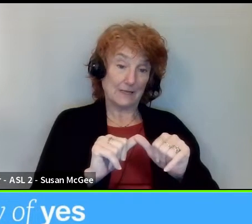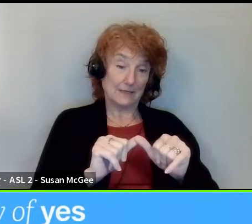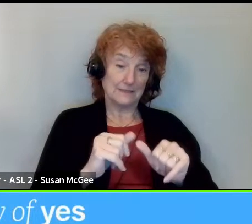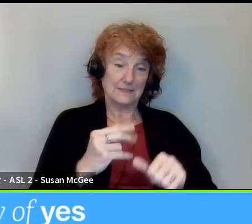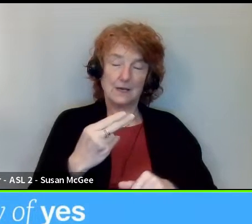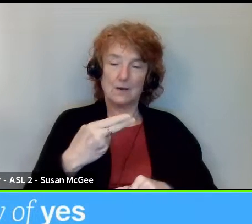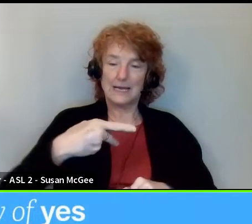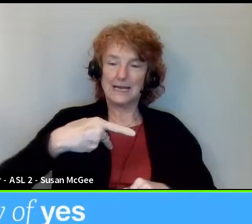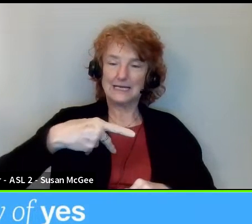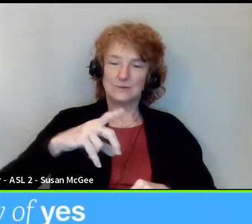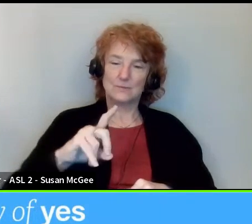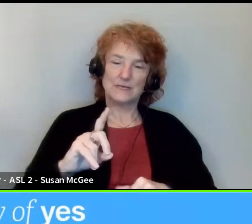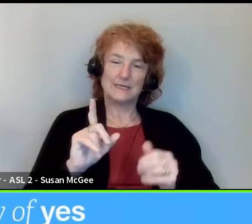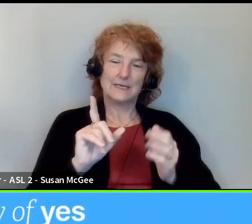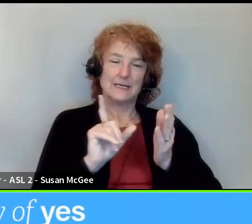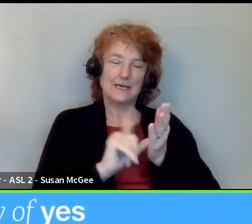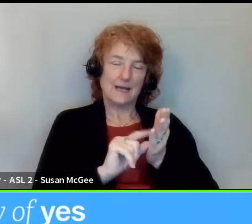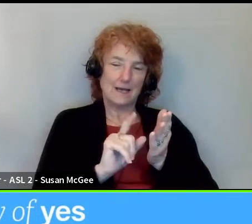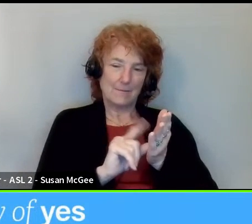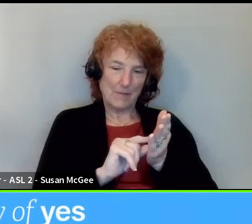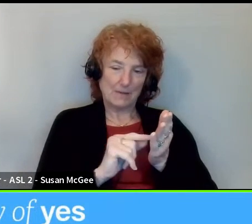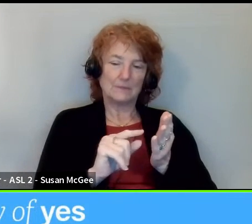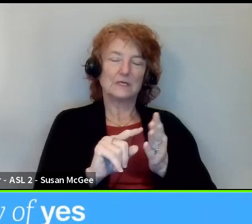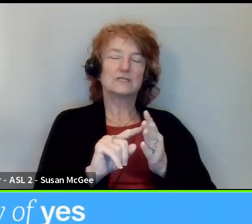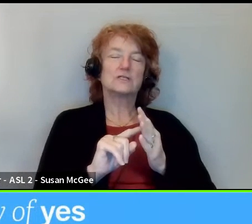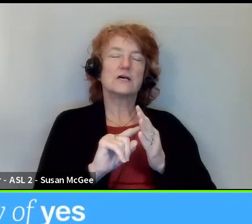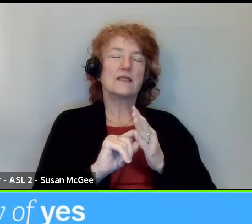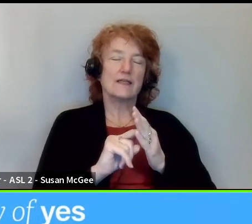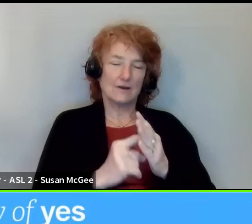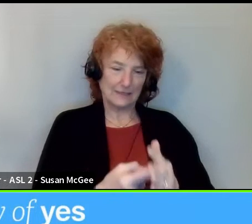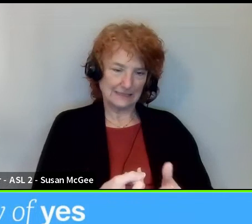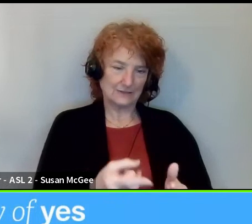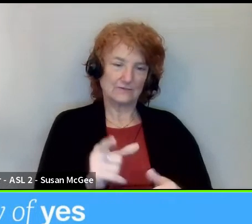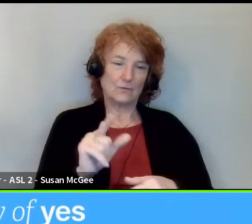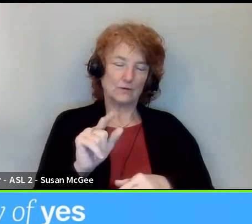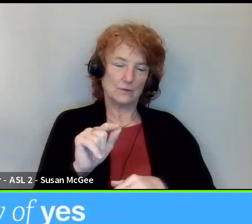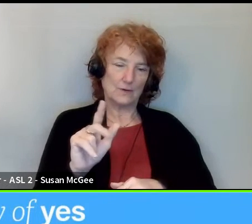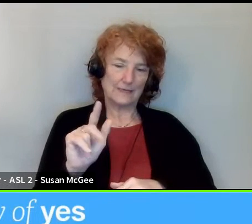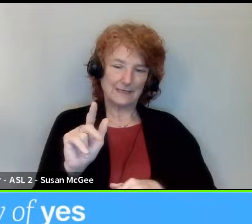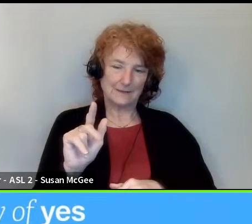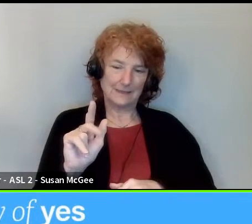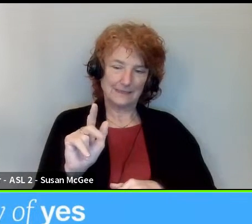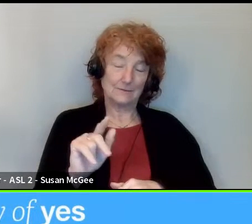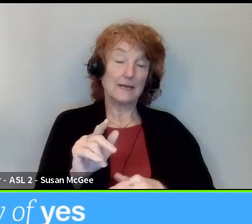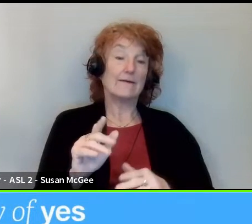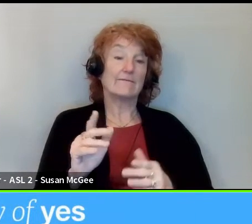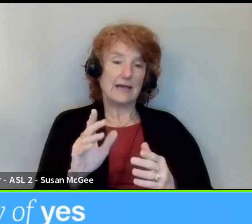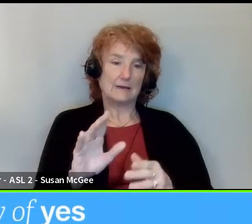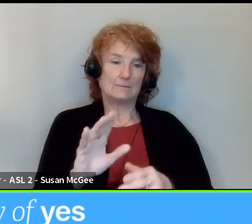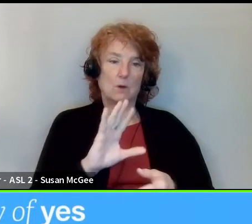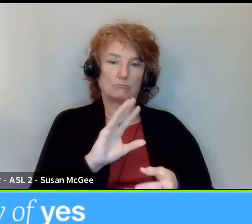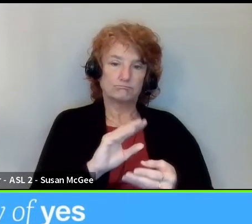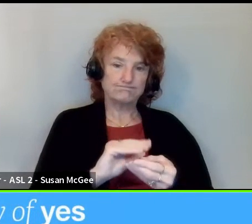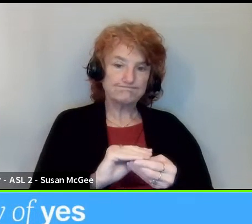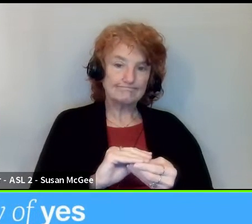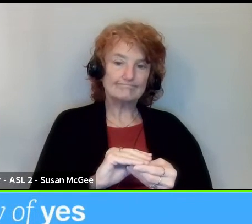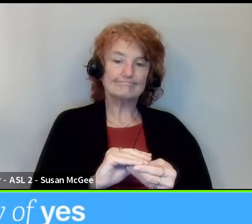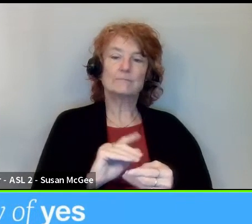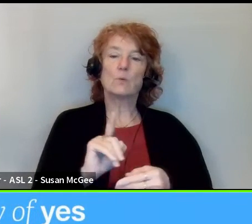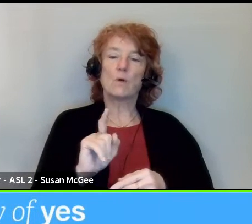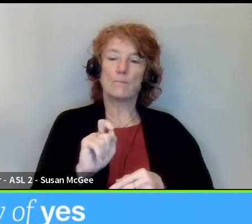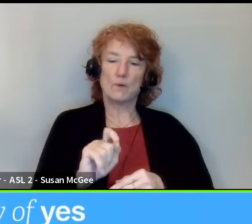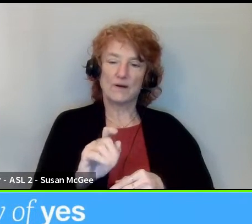for the 2023 housing vacancy survey and found that the net rental vacancy rate for New York City was 1.4%. But for rent-stabilized units,